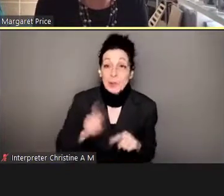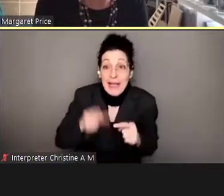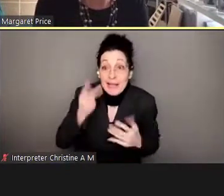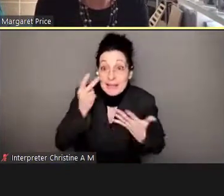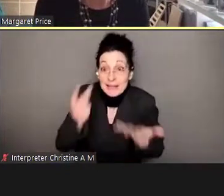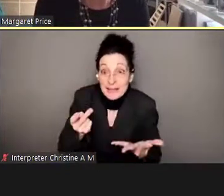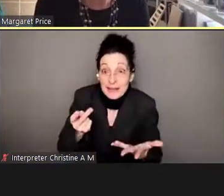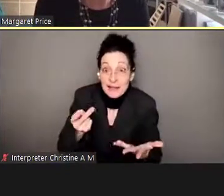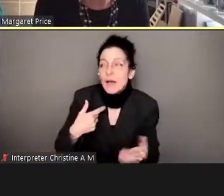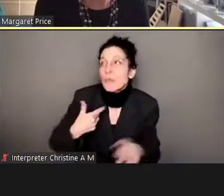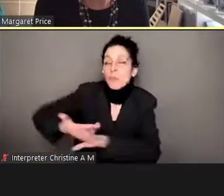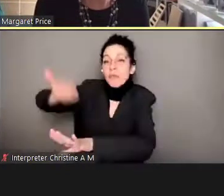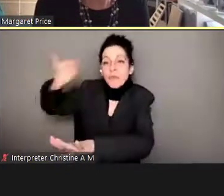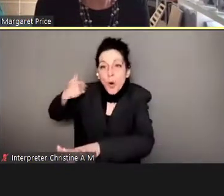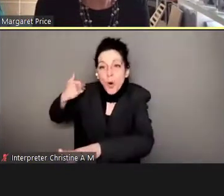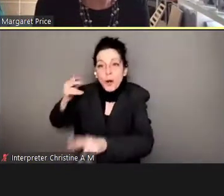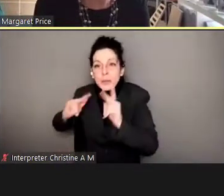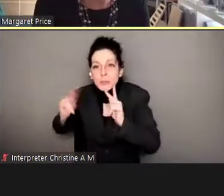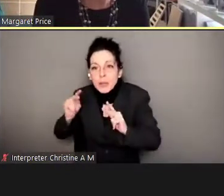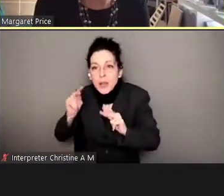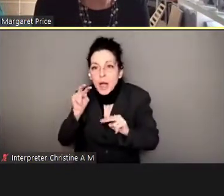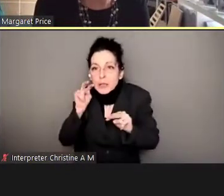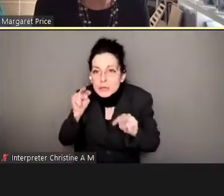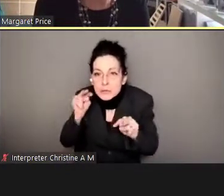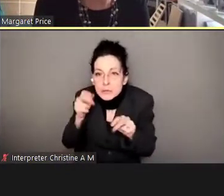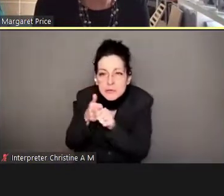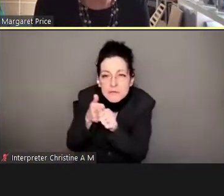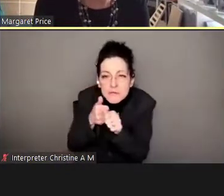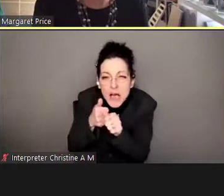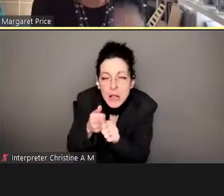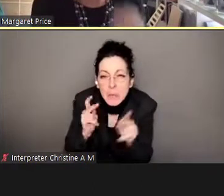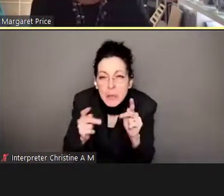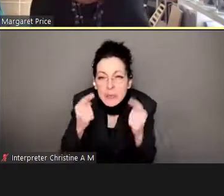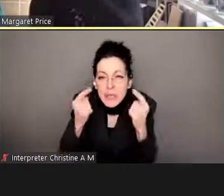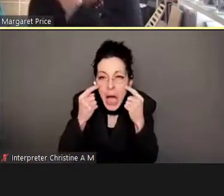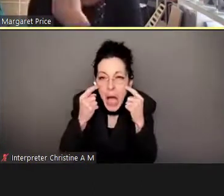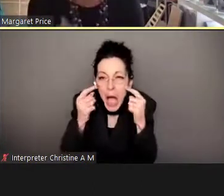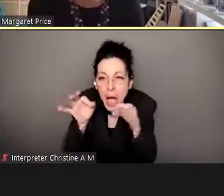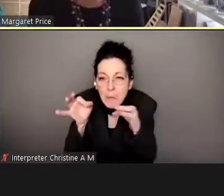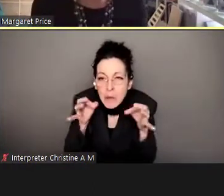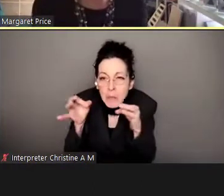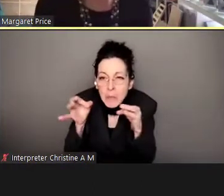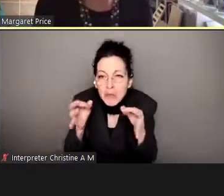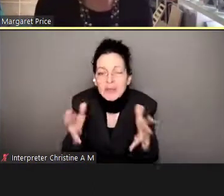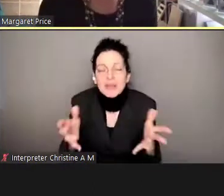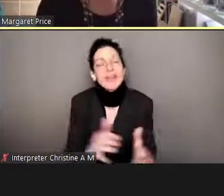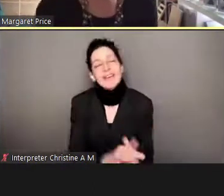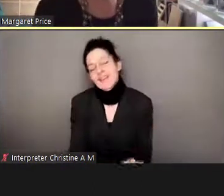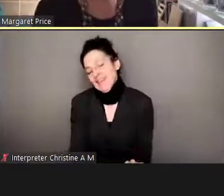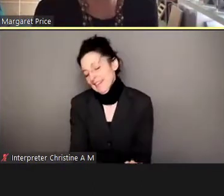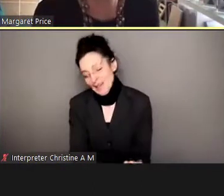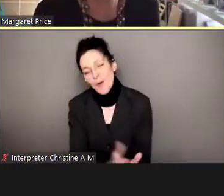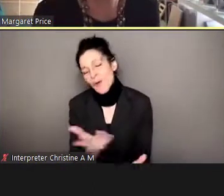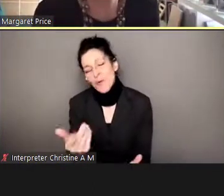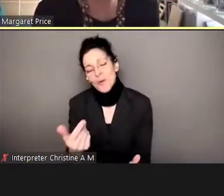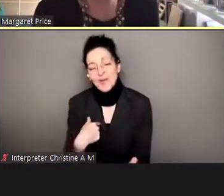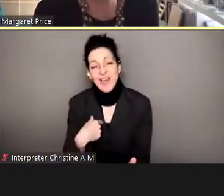that. I'm loosely assuming this is not a group where I need to convince people that that's a bad idea.